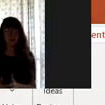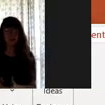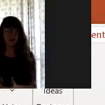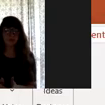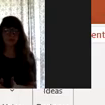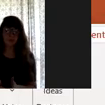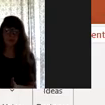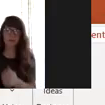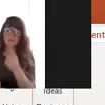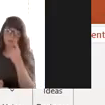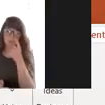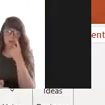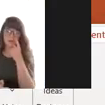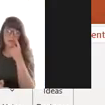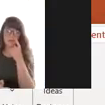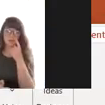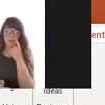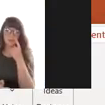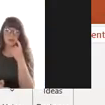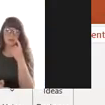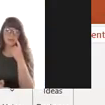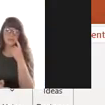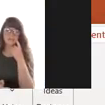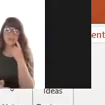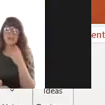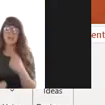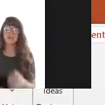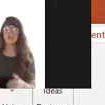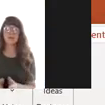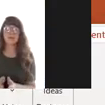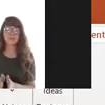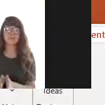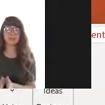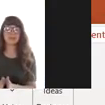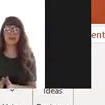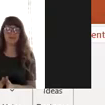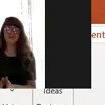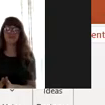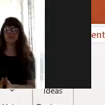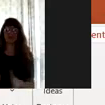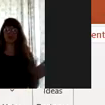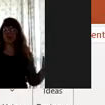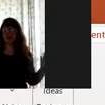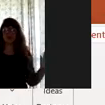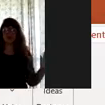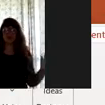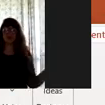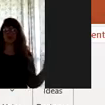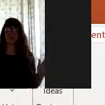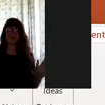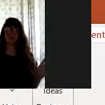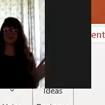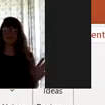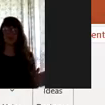wear me down. You know, they're kids, they're smart, they know my breaking points, and they're really good at pushing me to that because then I'm like, all right, I'm done. Tag,